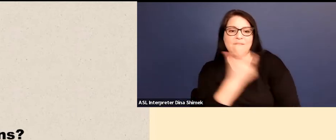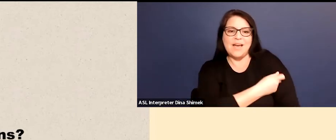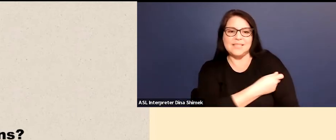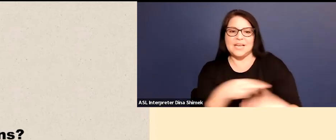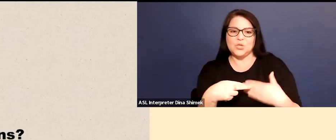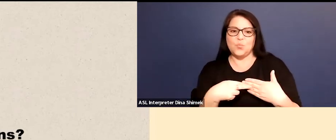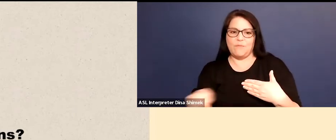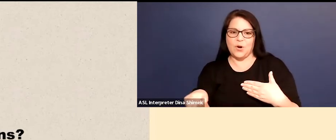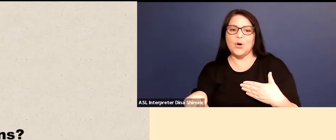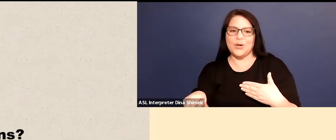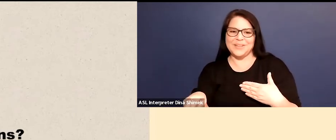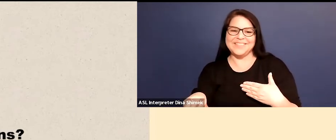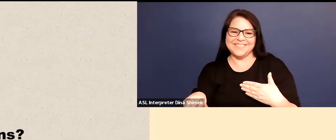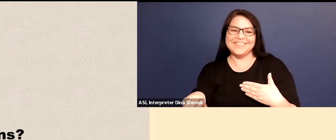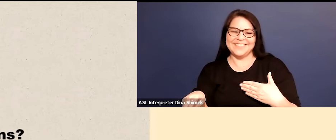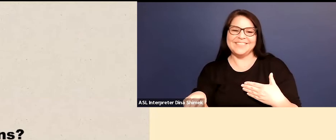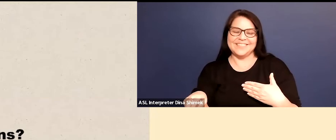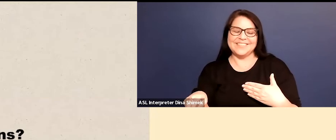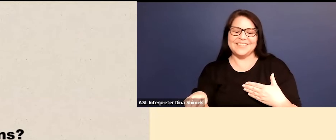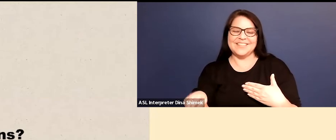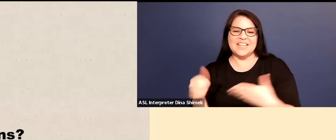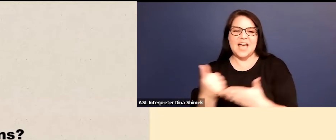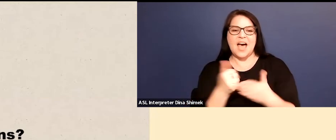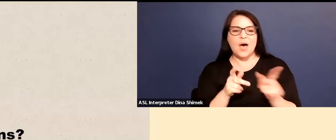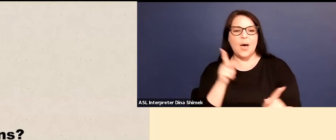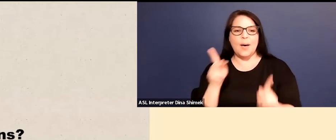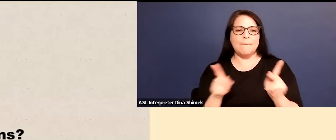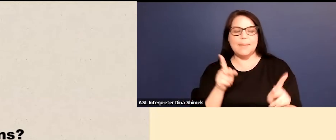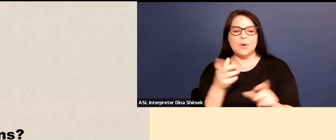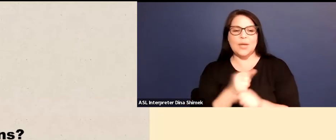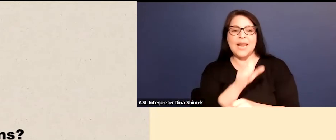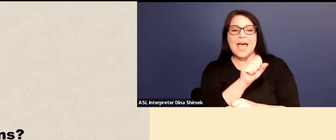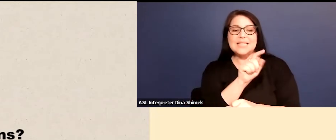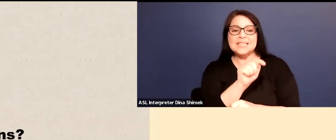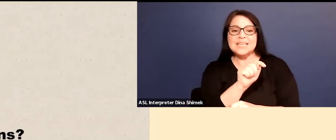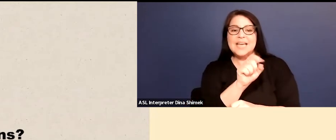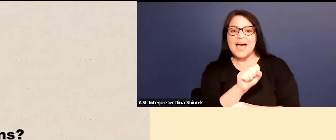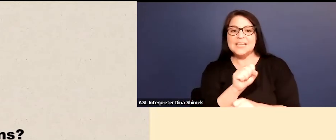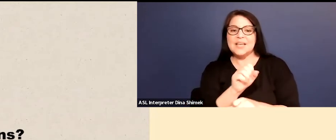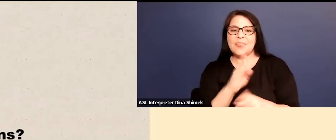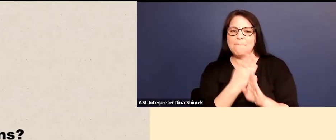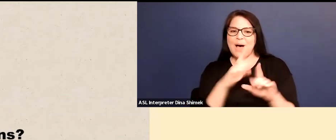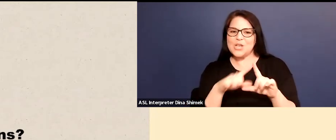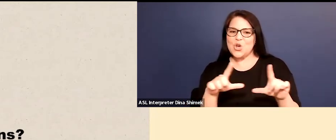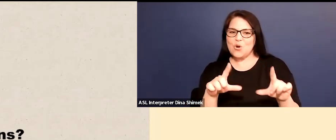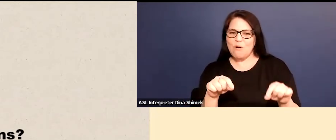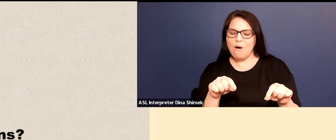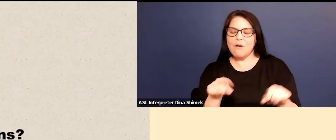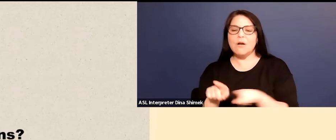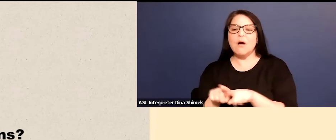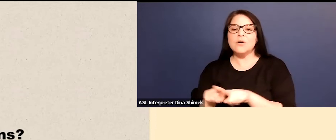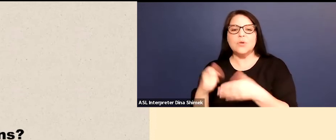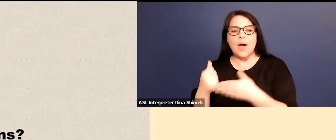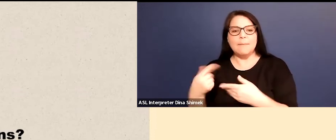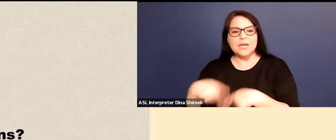referrals, helping people, as you said, get STS bus cards, and also helping